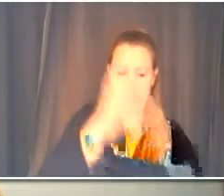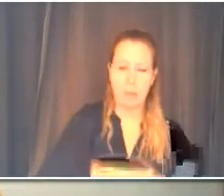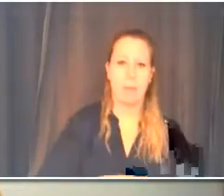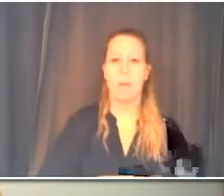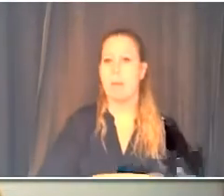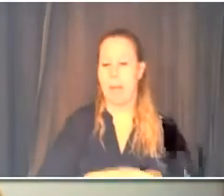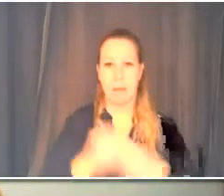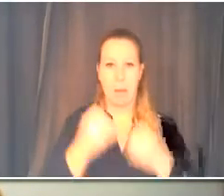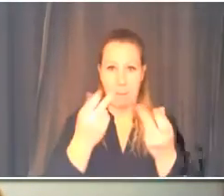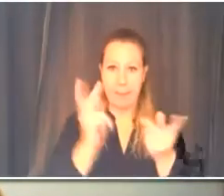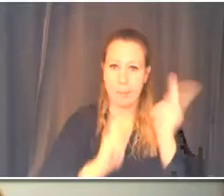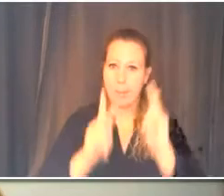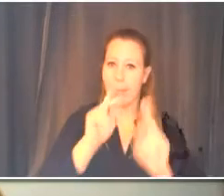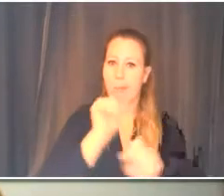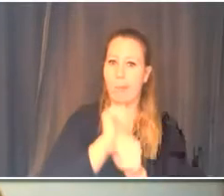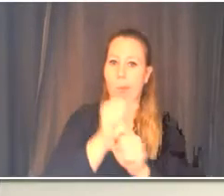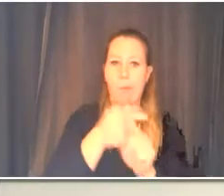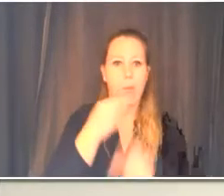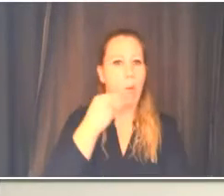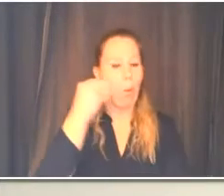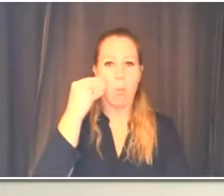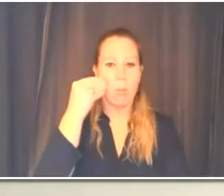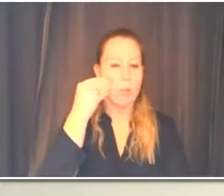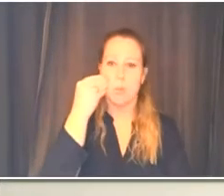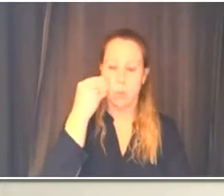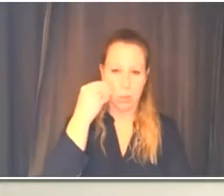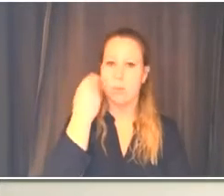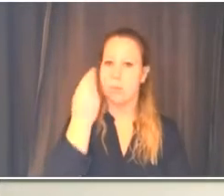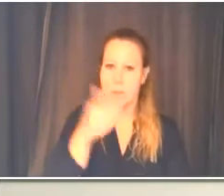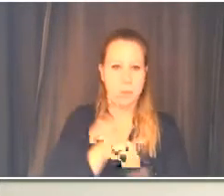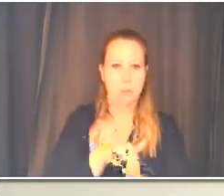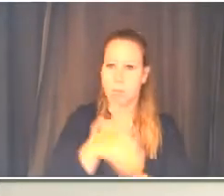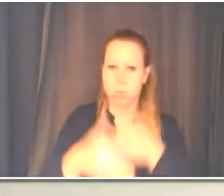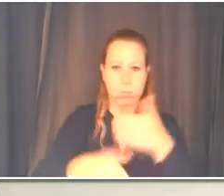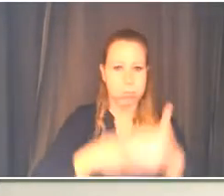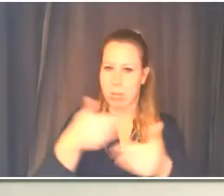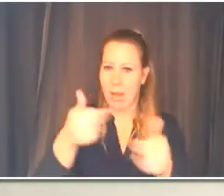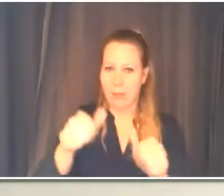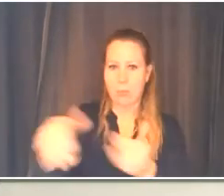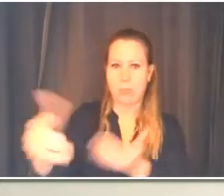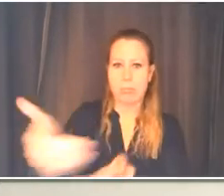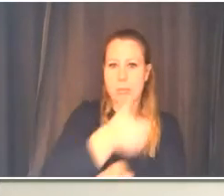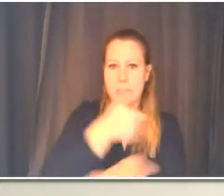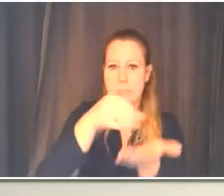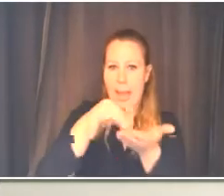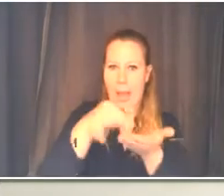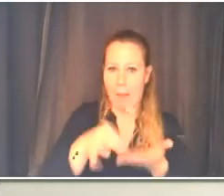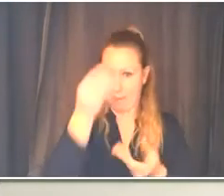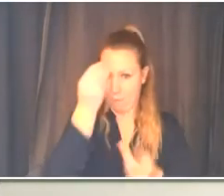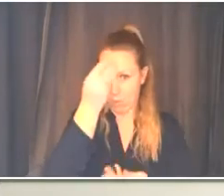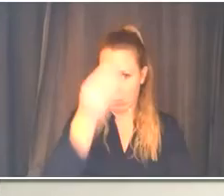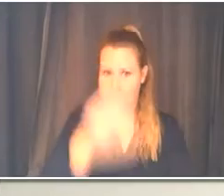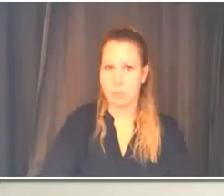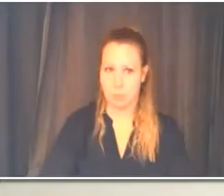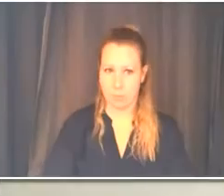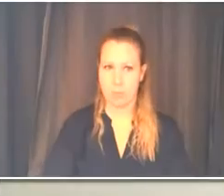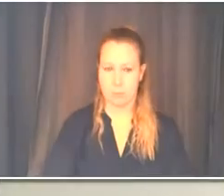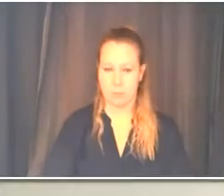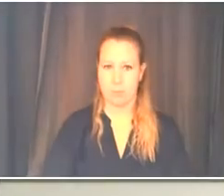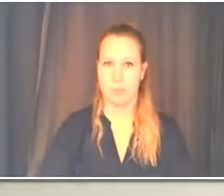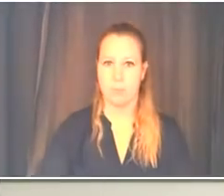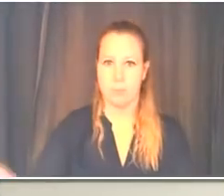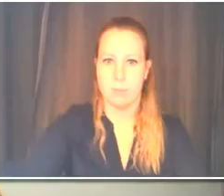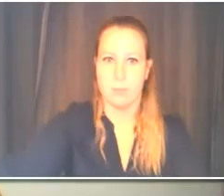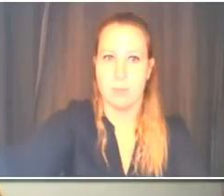is yeah I would love to hear your thoughts on how you interpret the March numbers and the April numbers and what concerns you see from those